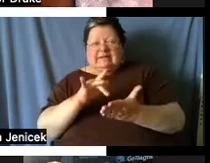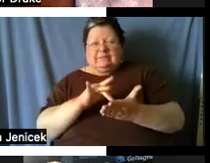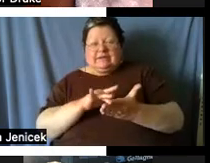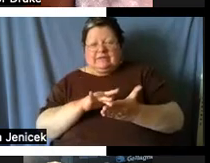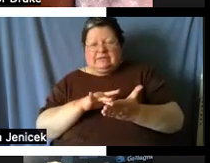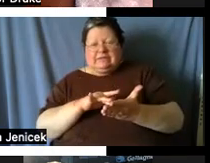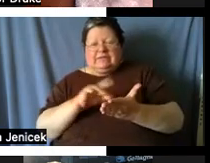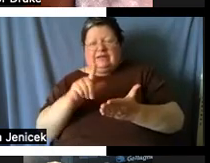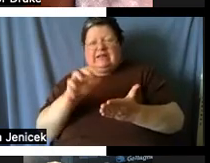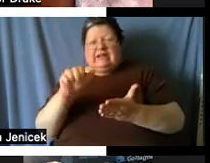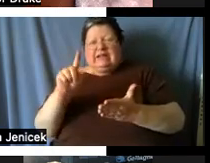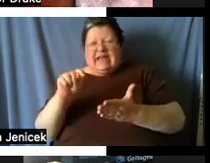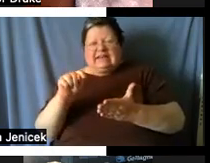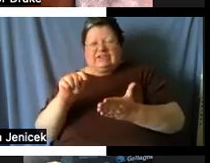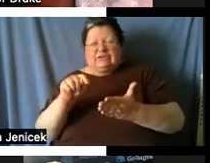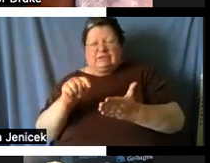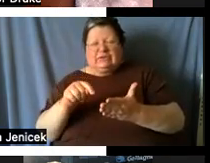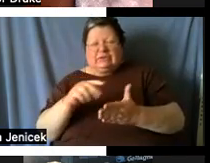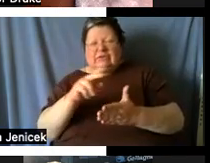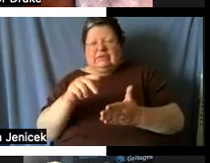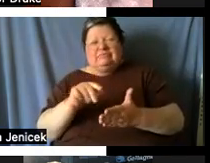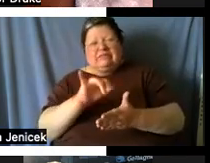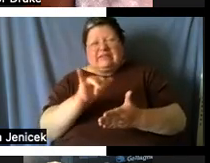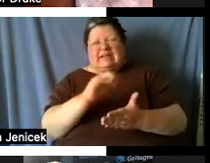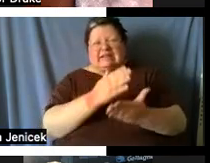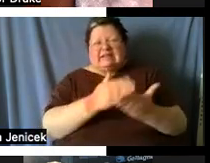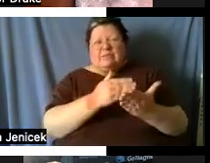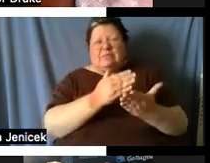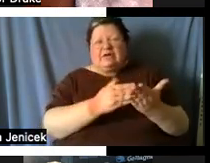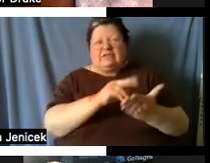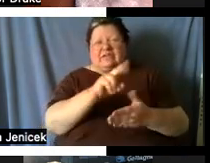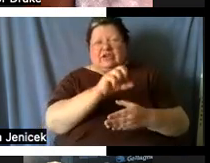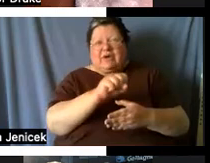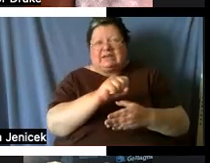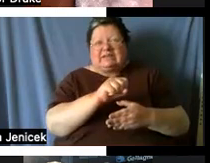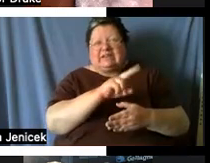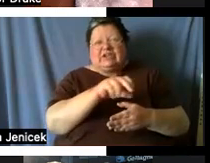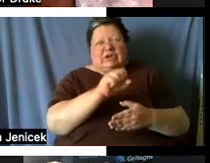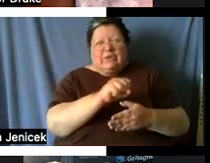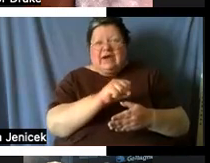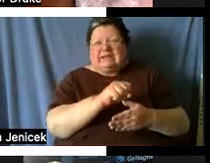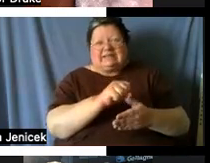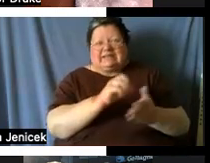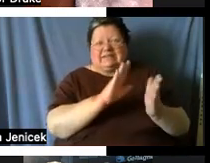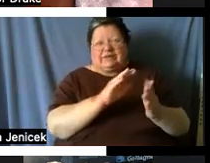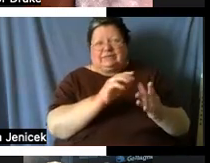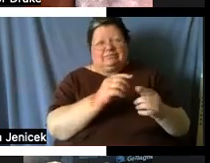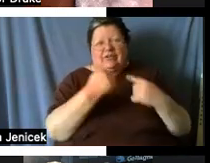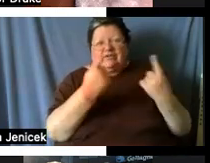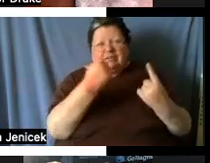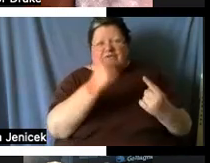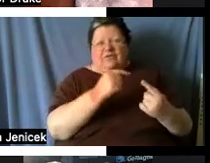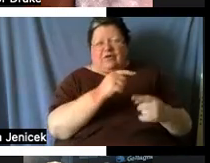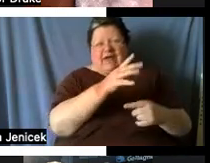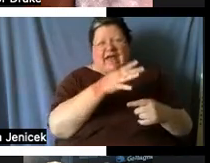similar to some parts of the United States. United States, of course, well known for great agriculture.